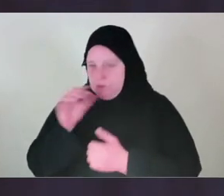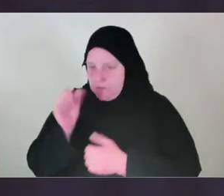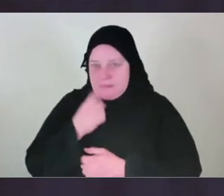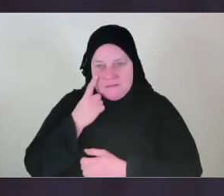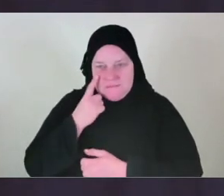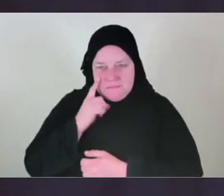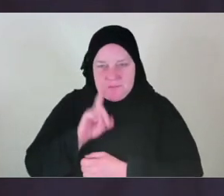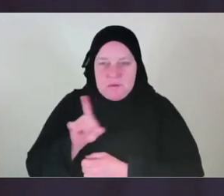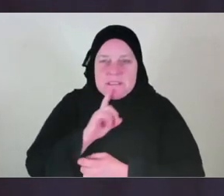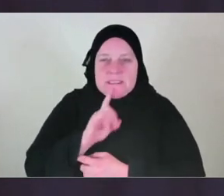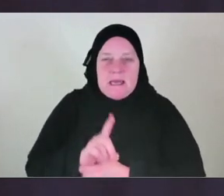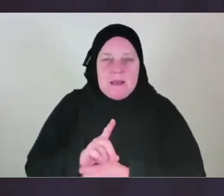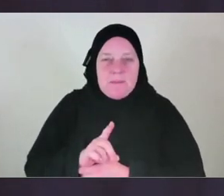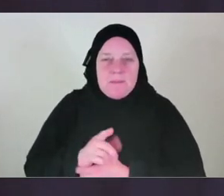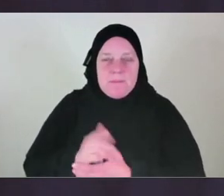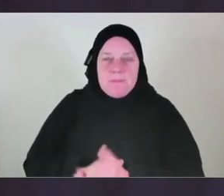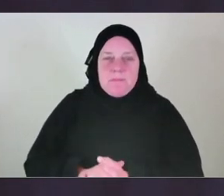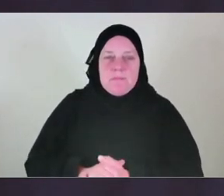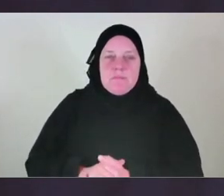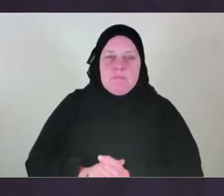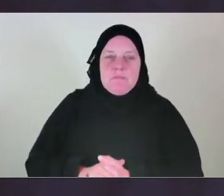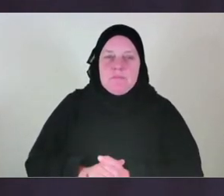al-kathaba